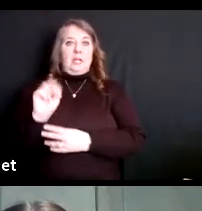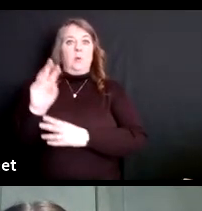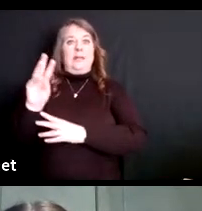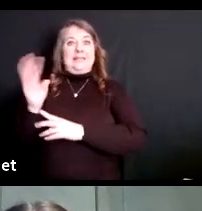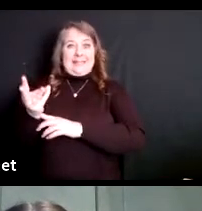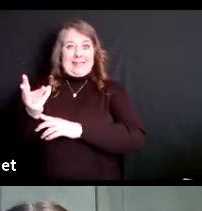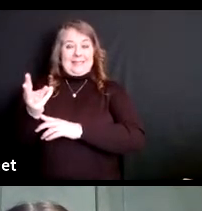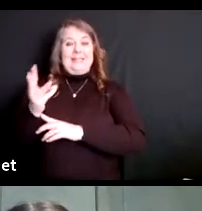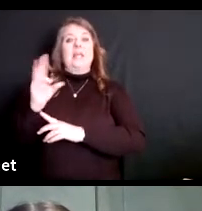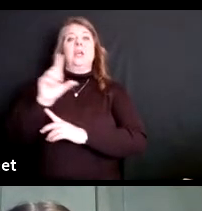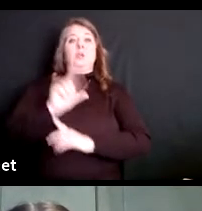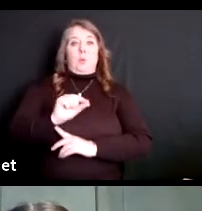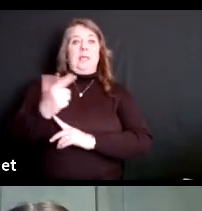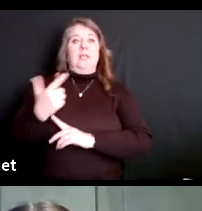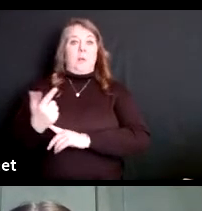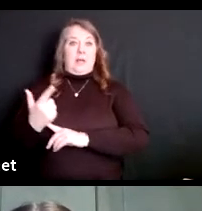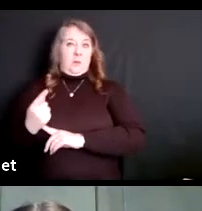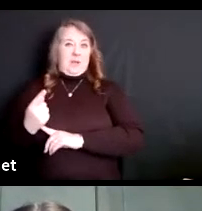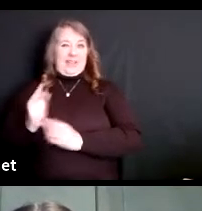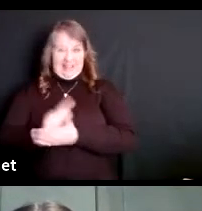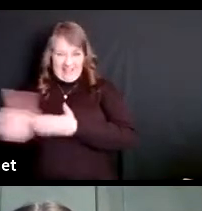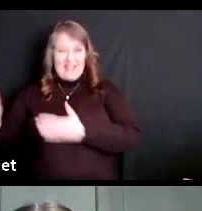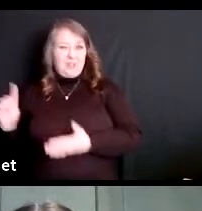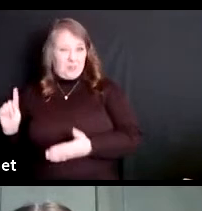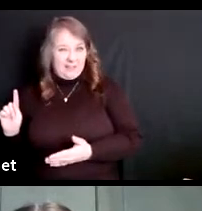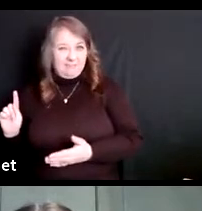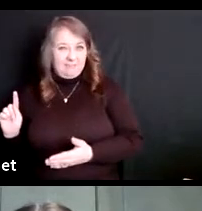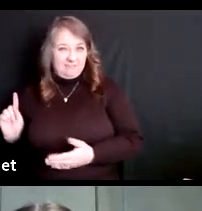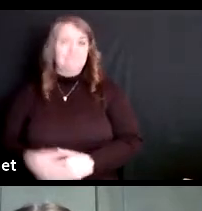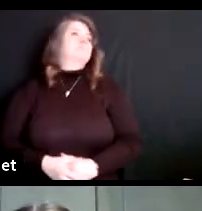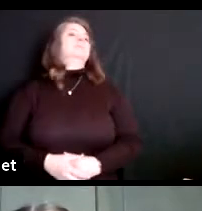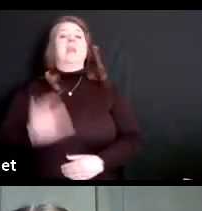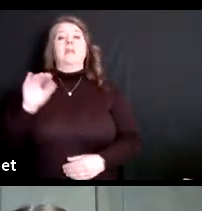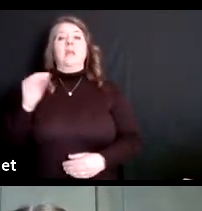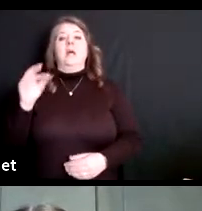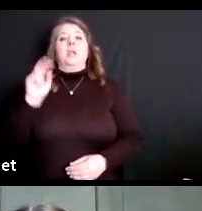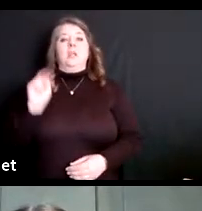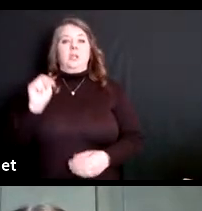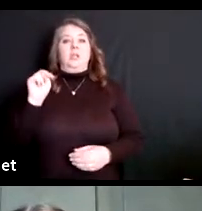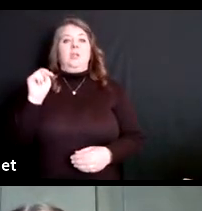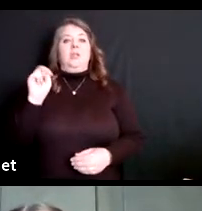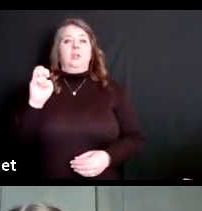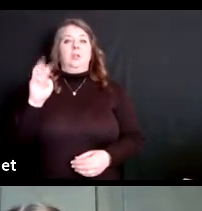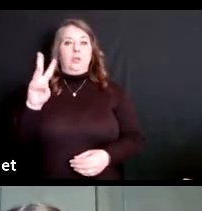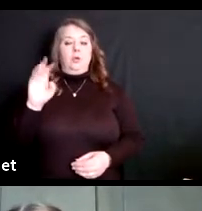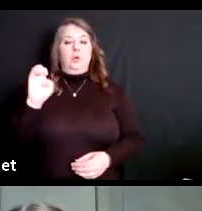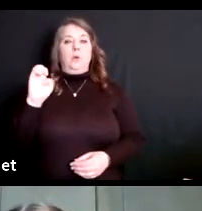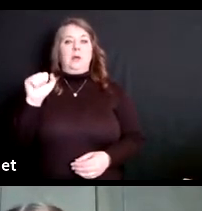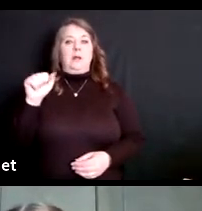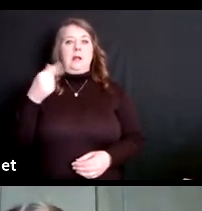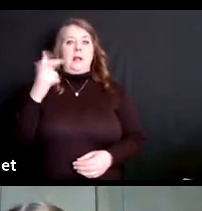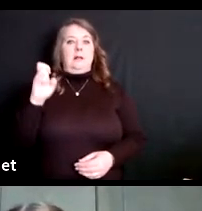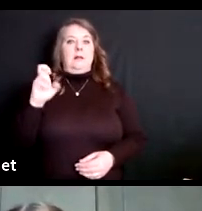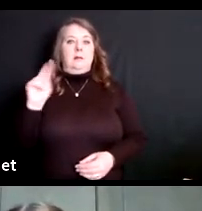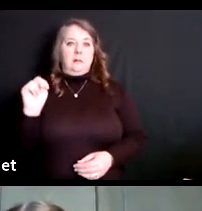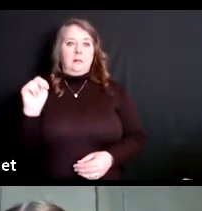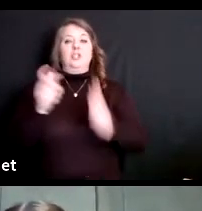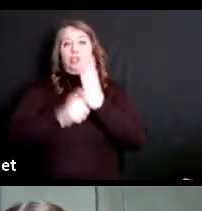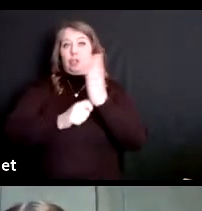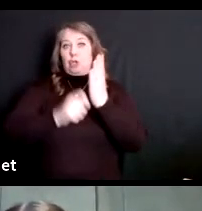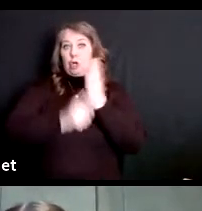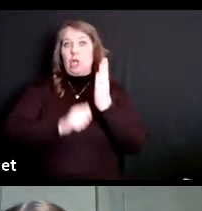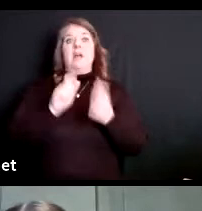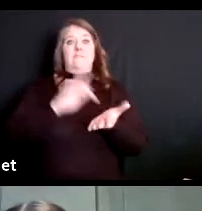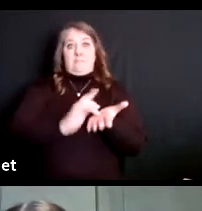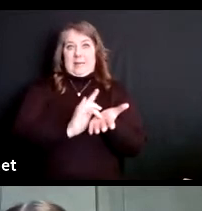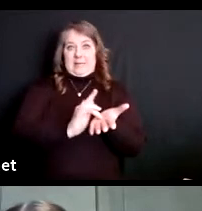6th of 2021, so just a week ago, in the New England Journal of Medicine. It's a well-known and prestigious